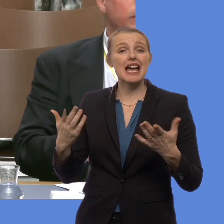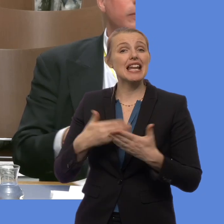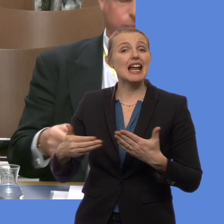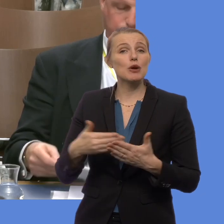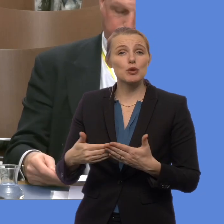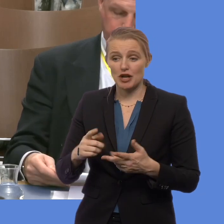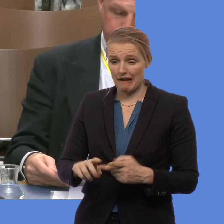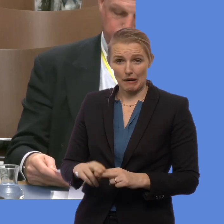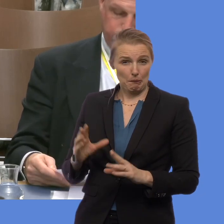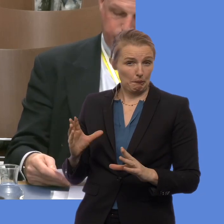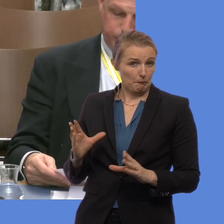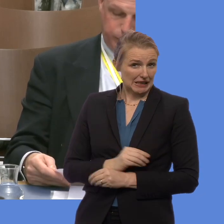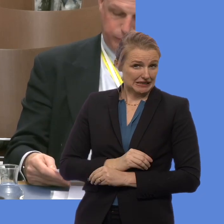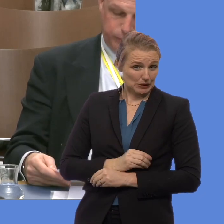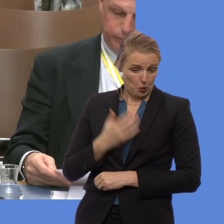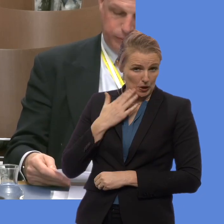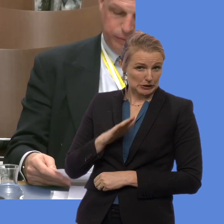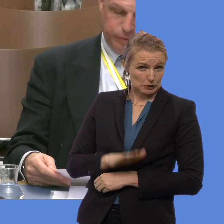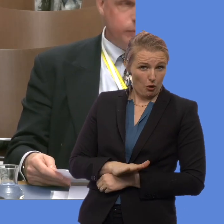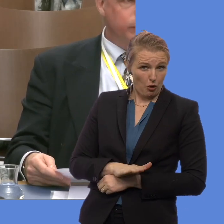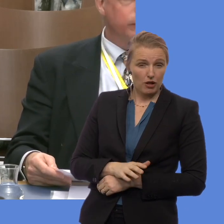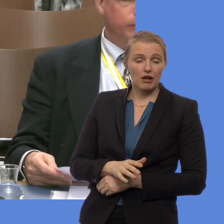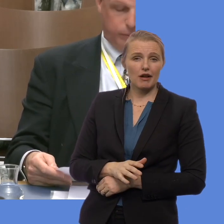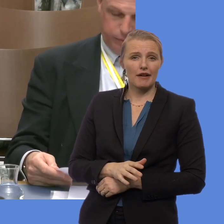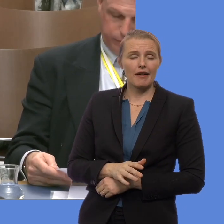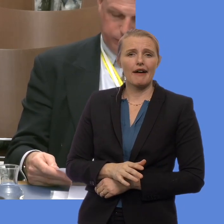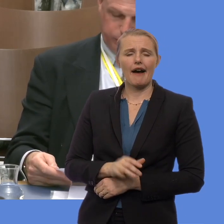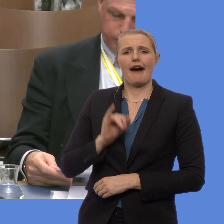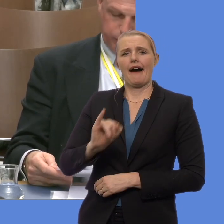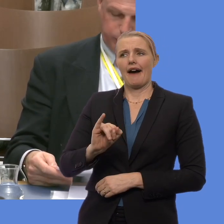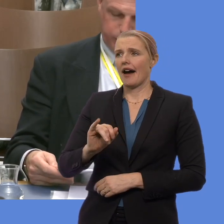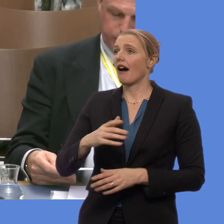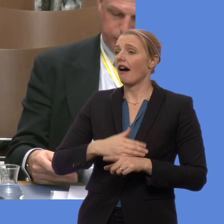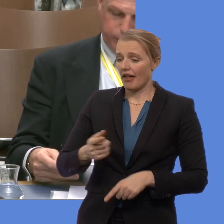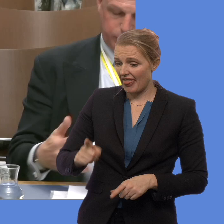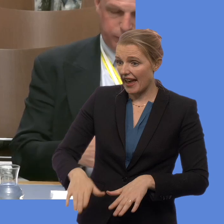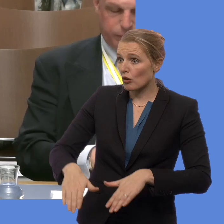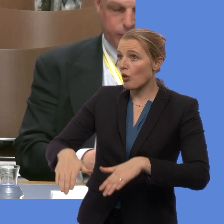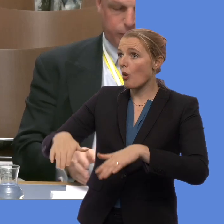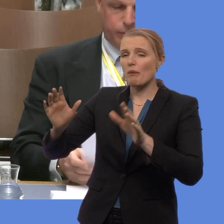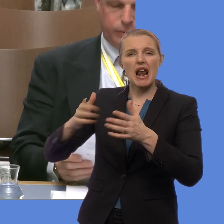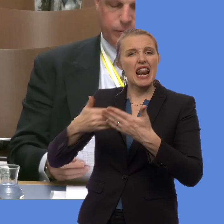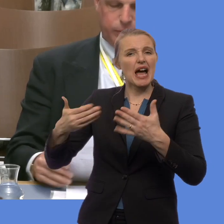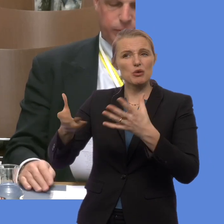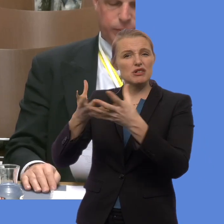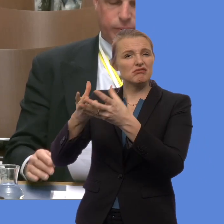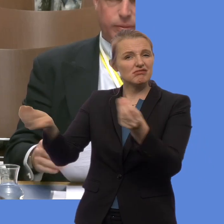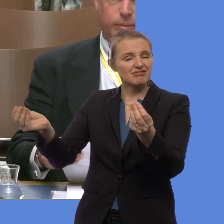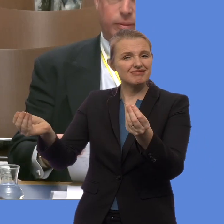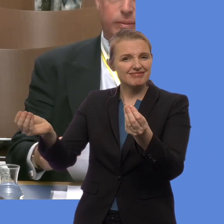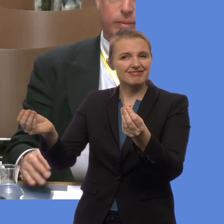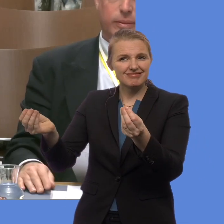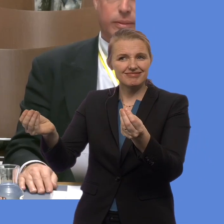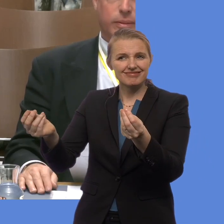if you don't have new language users, the languages die out. And then when you get to that stage, there is a terminal velocity, after which